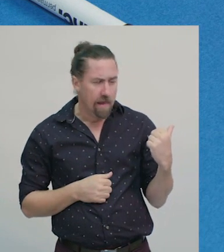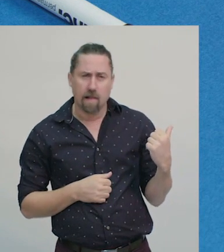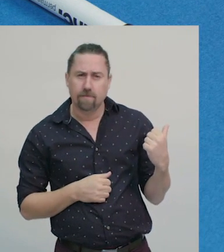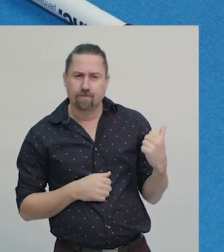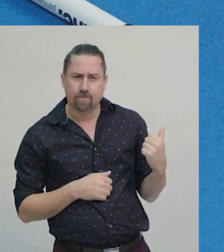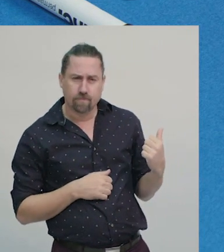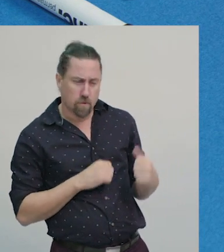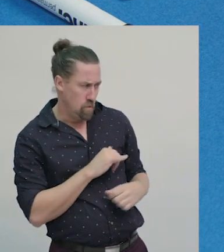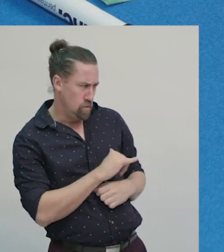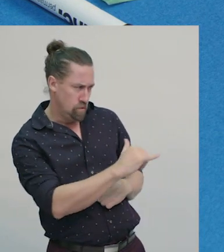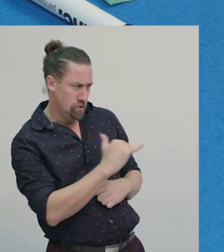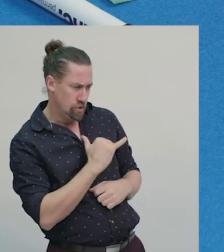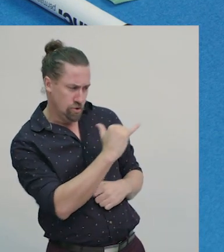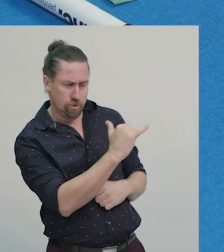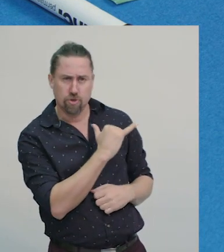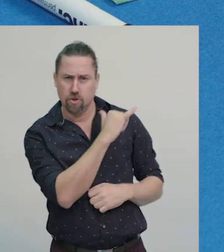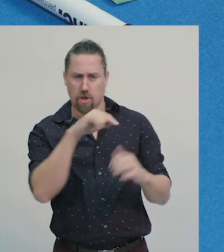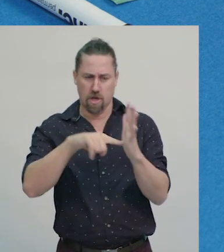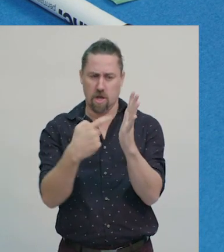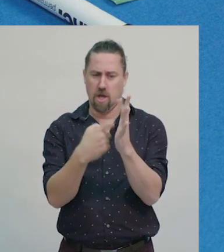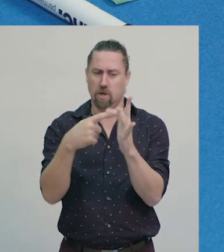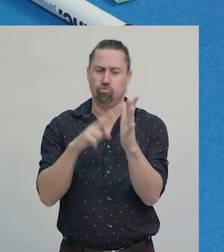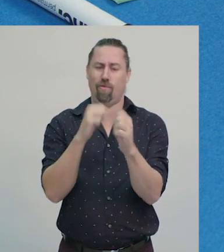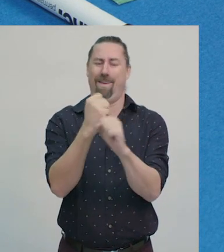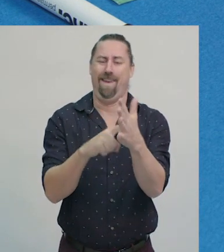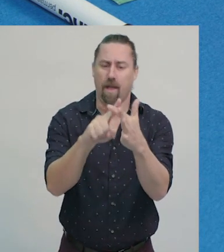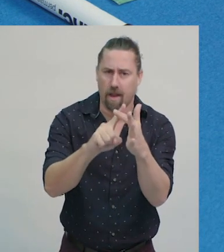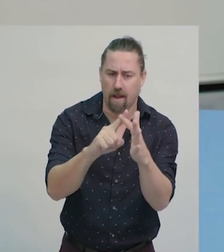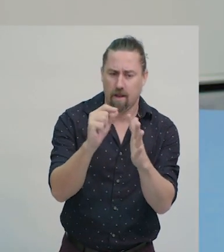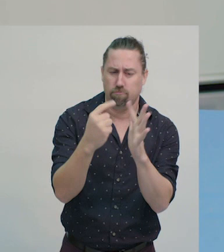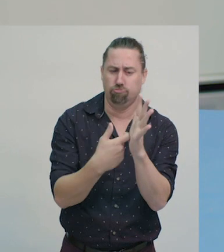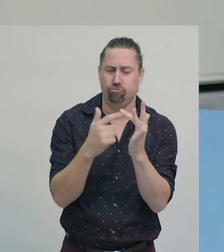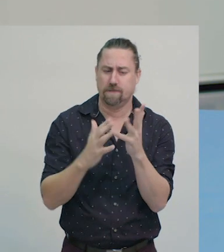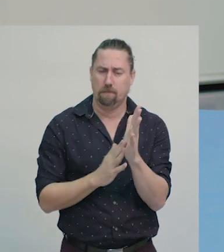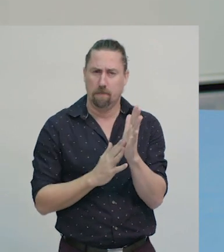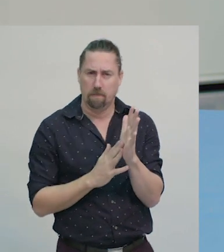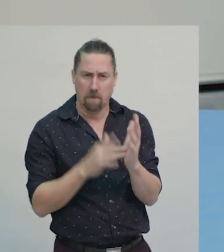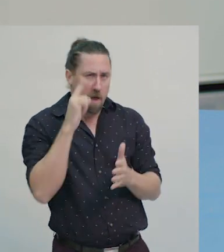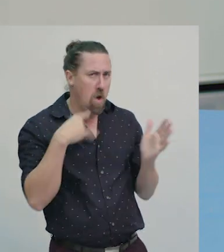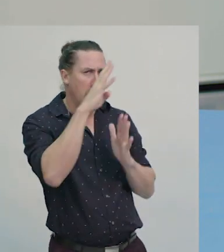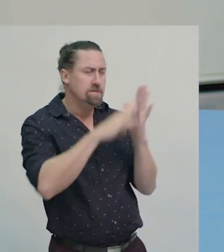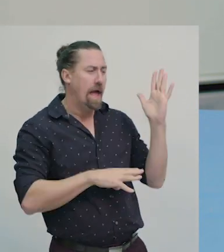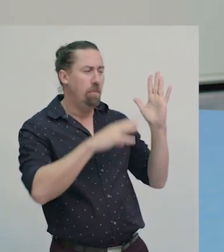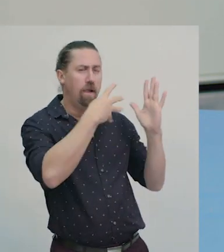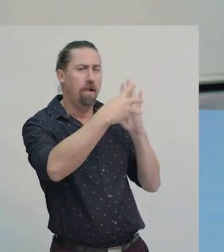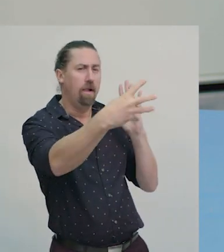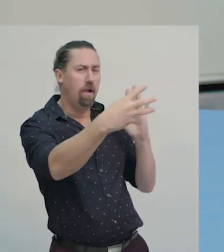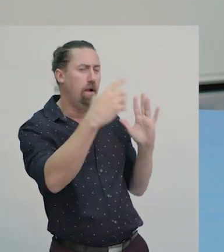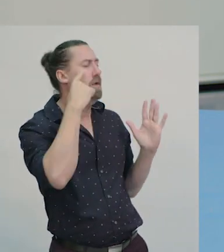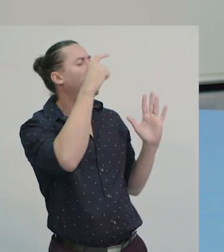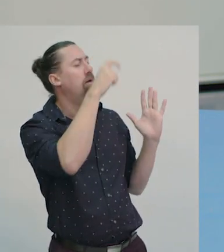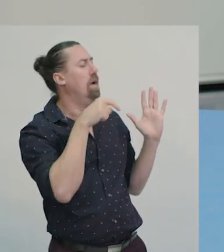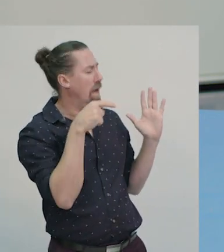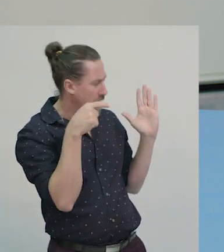Which one of these do you think is a triangular prism? Let's look back at our table. We can see